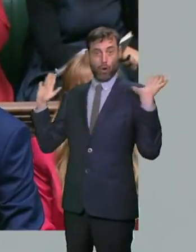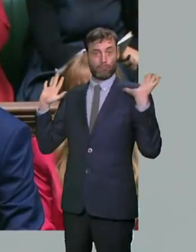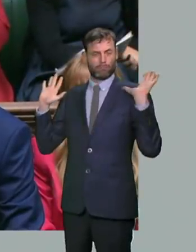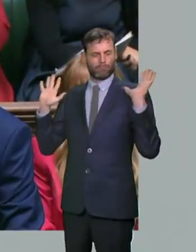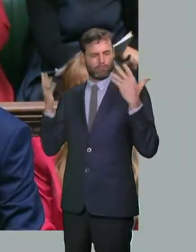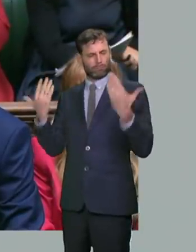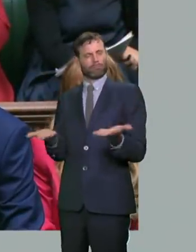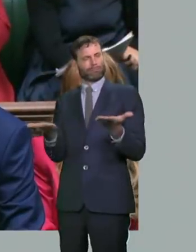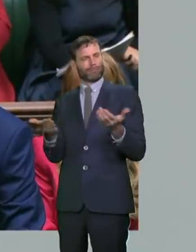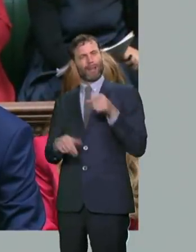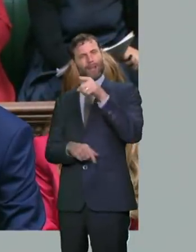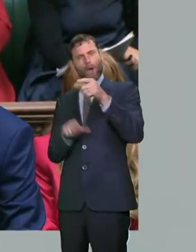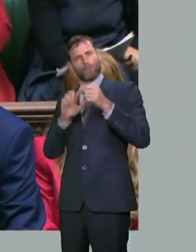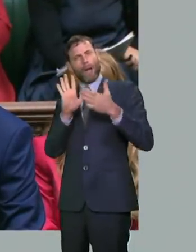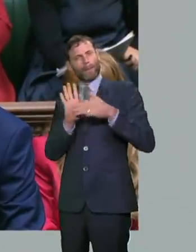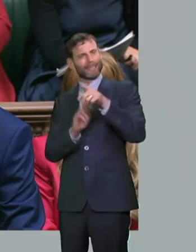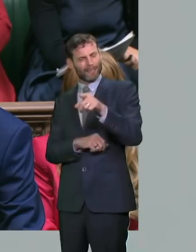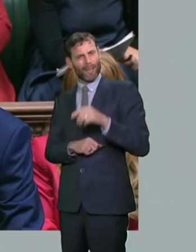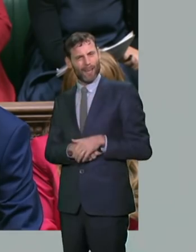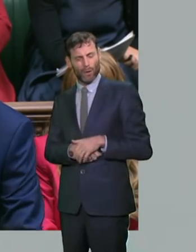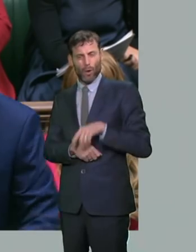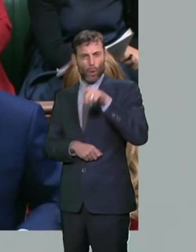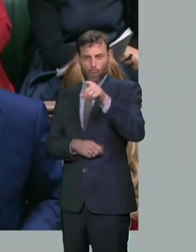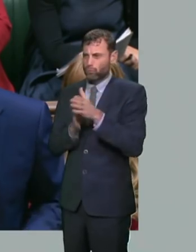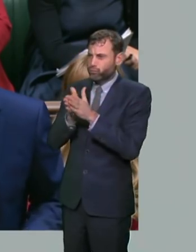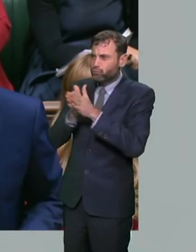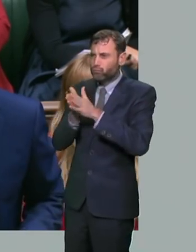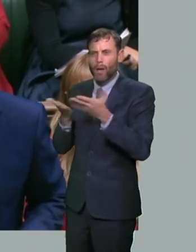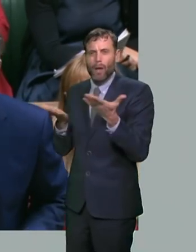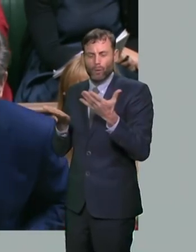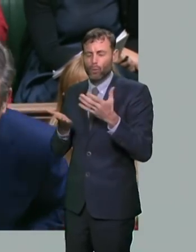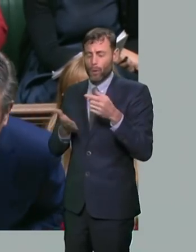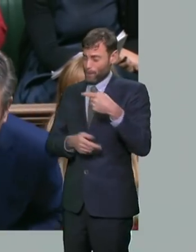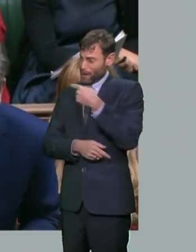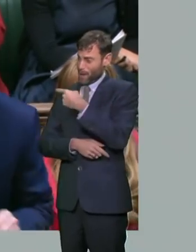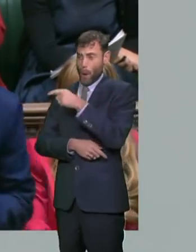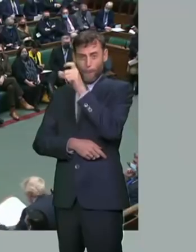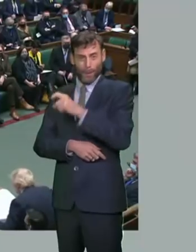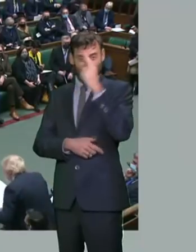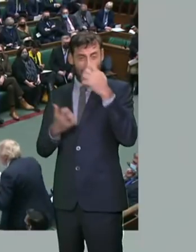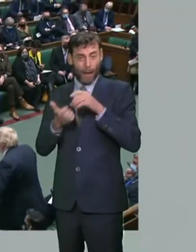How on earth does the Prime Minister think that they can get their hands on that kind of money without selling their home?